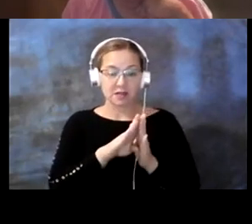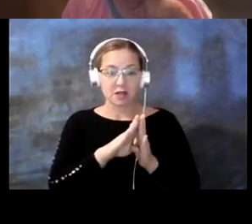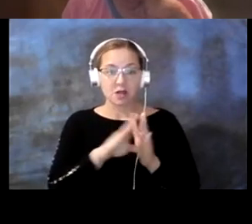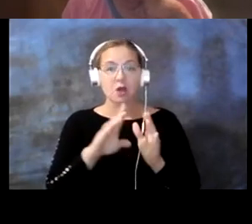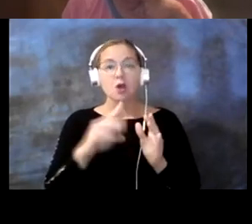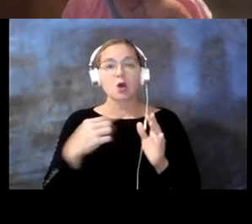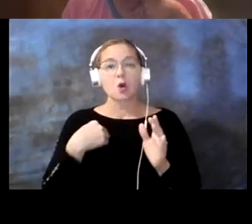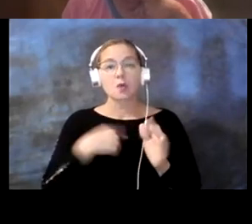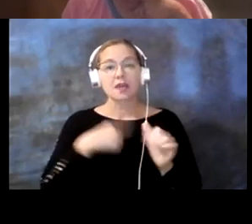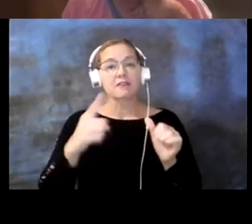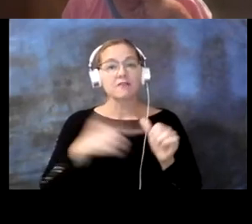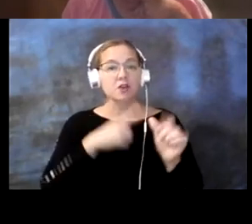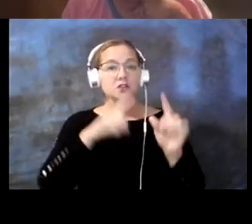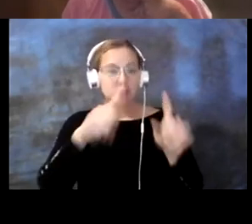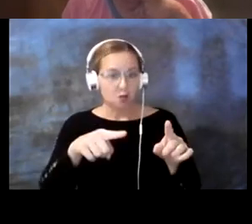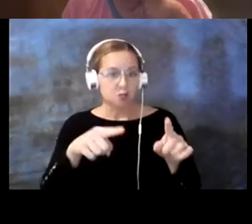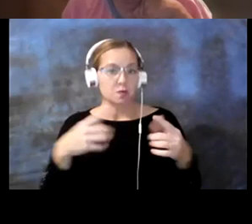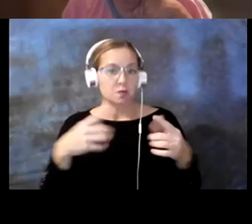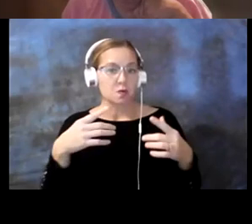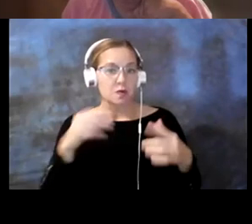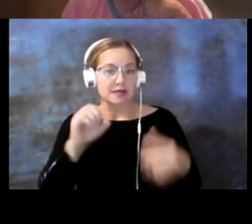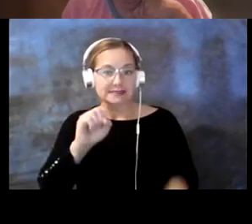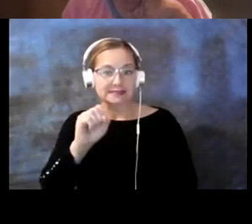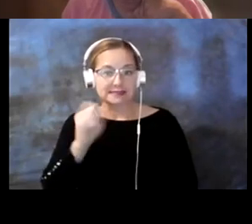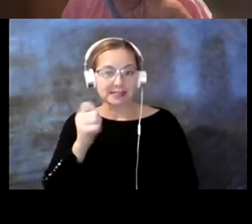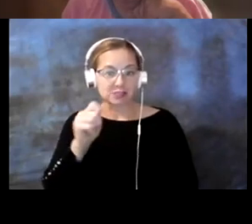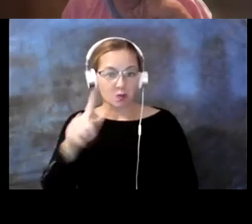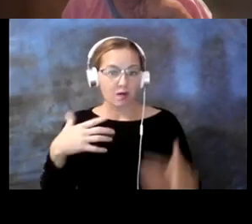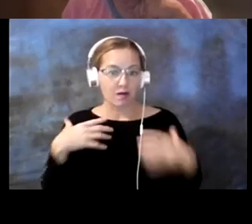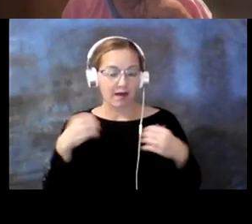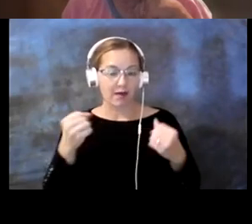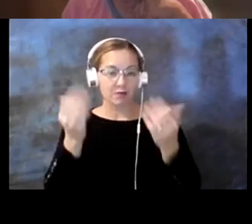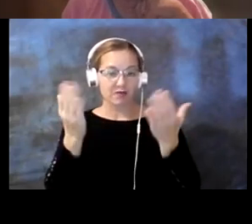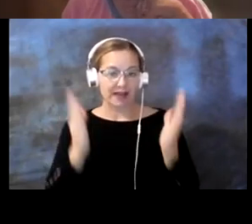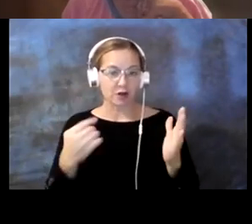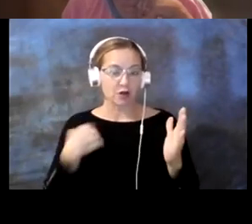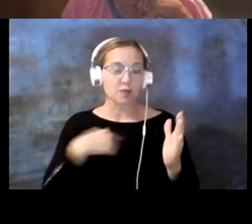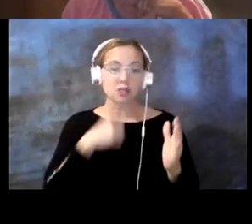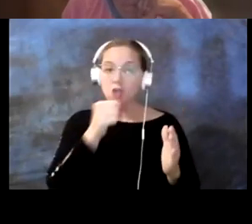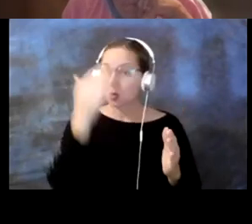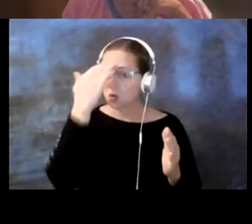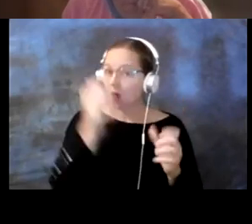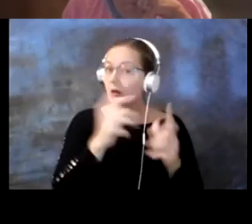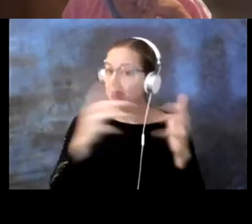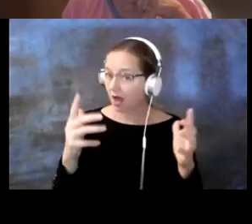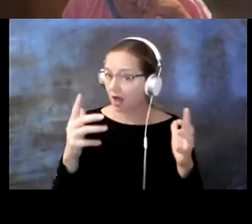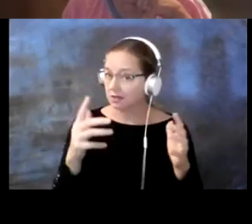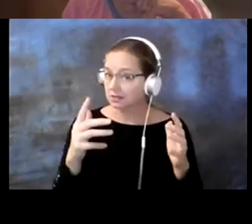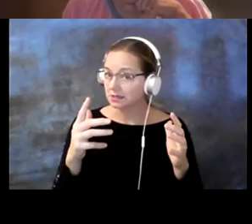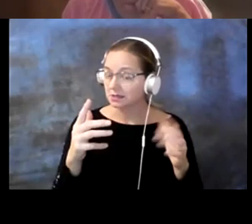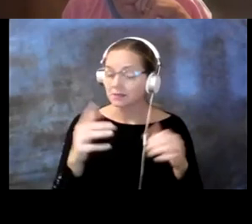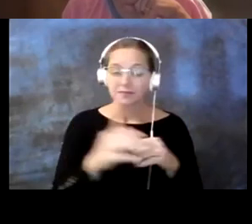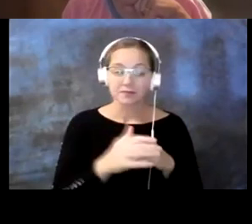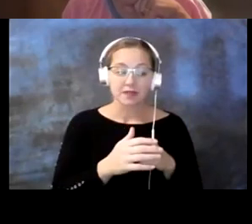we're curious, but we don't really know a lot about sexual health. My sexual health provider